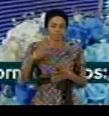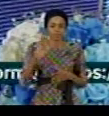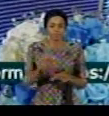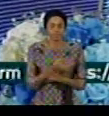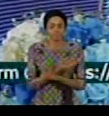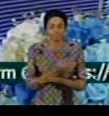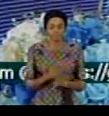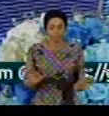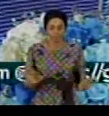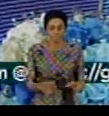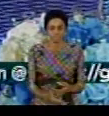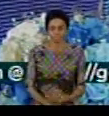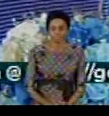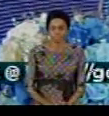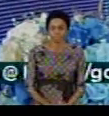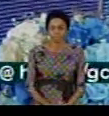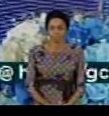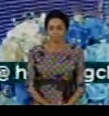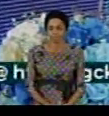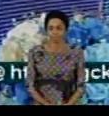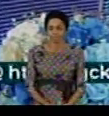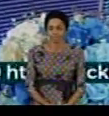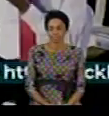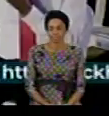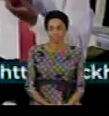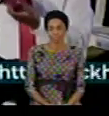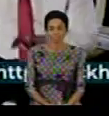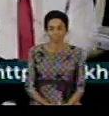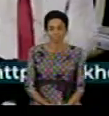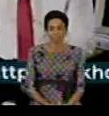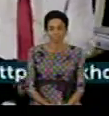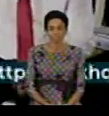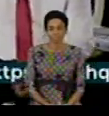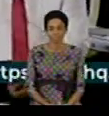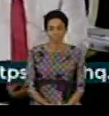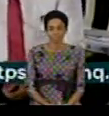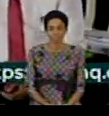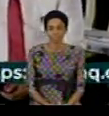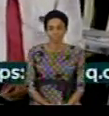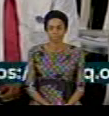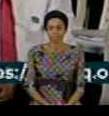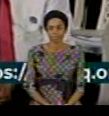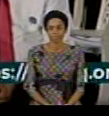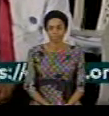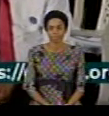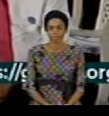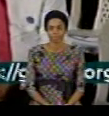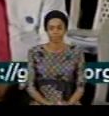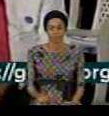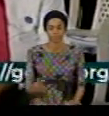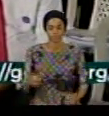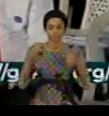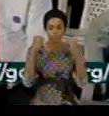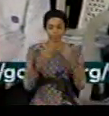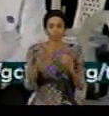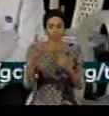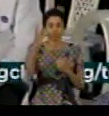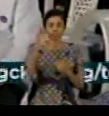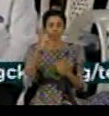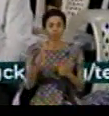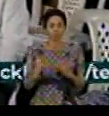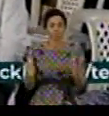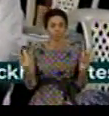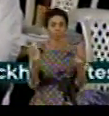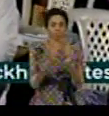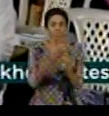The Nest has a fire foreign the power of God will locate you while you are